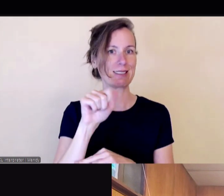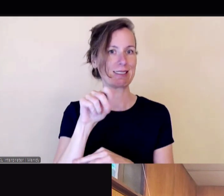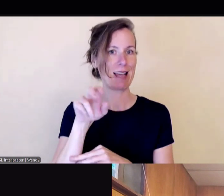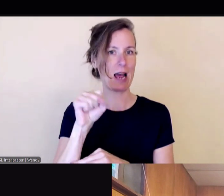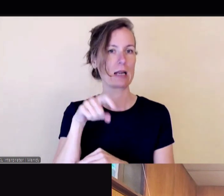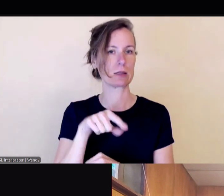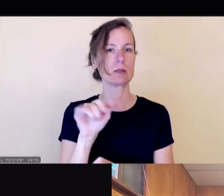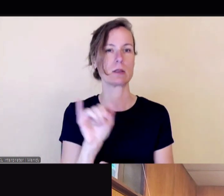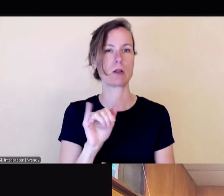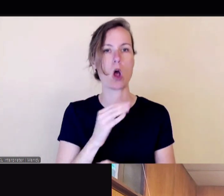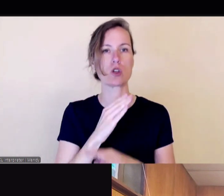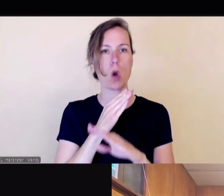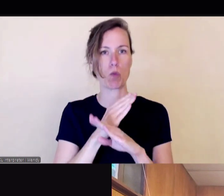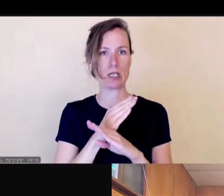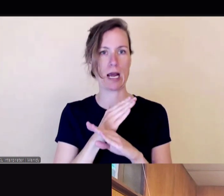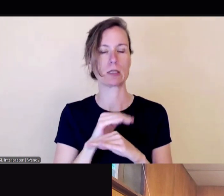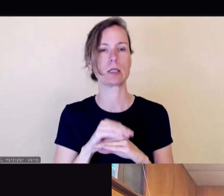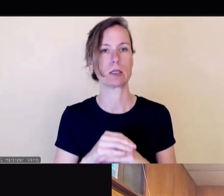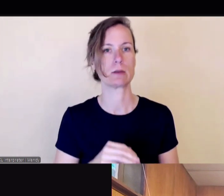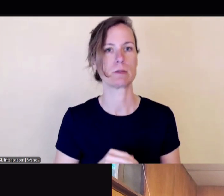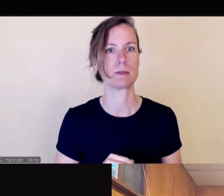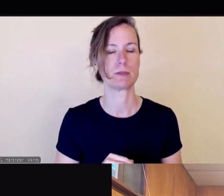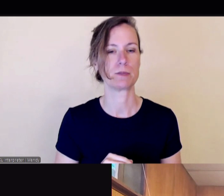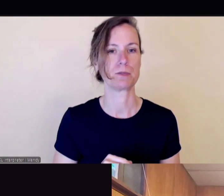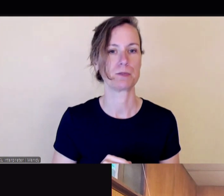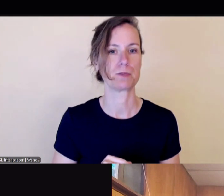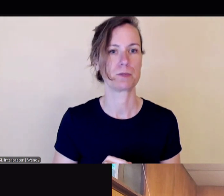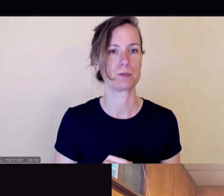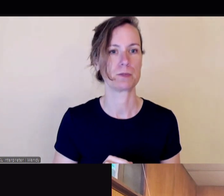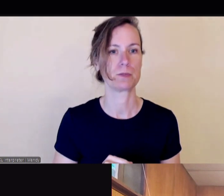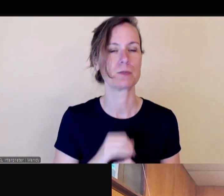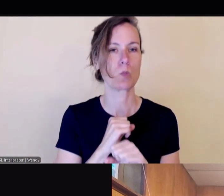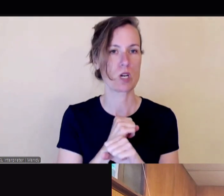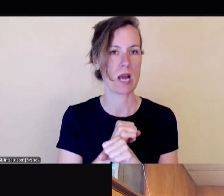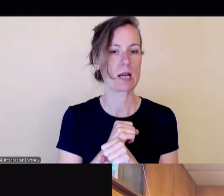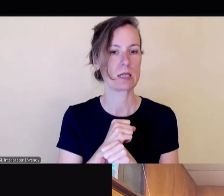that is prohibited in the county. And